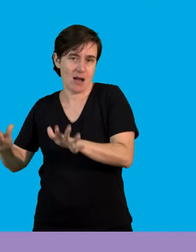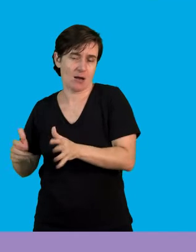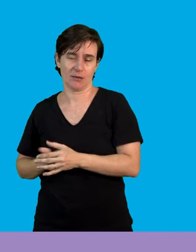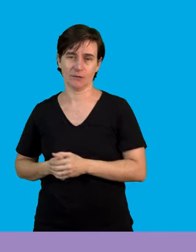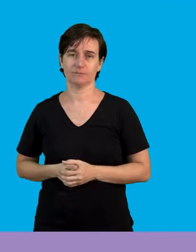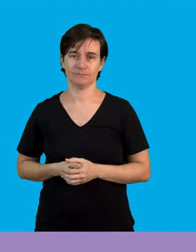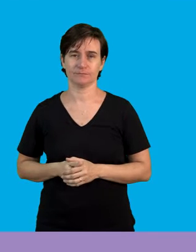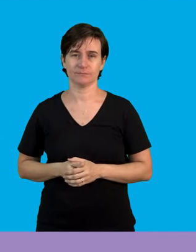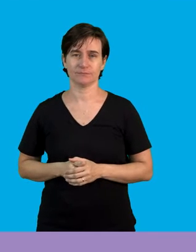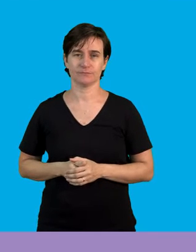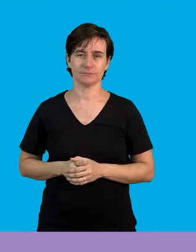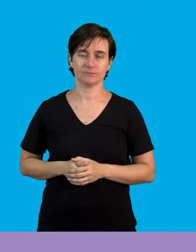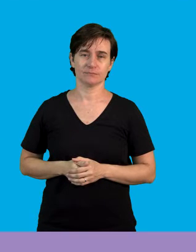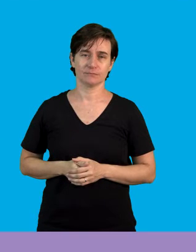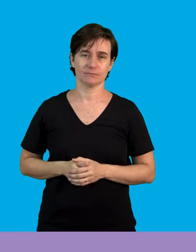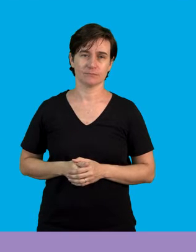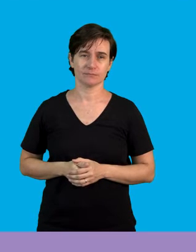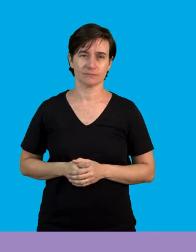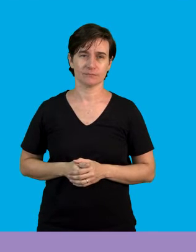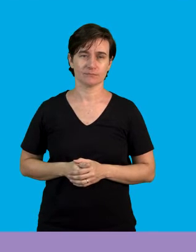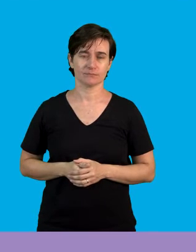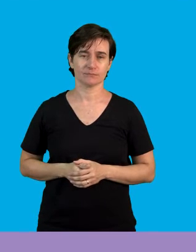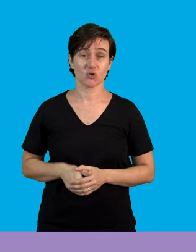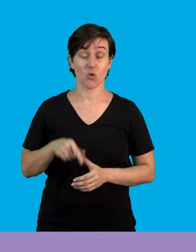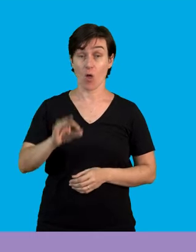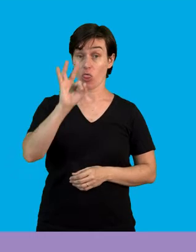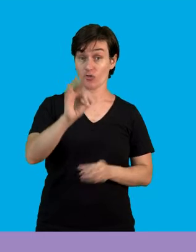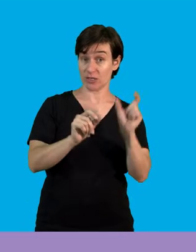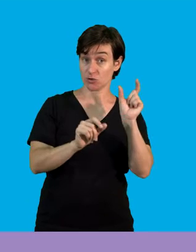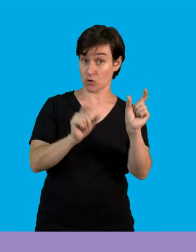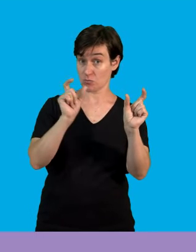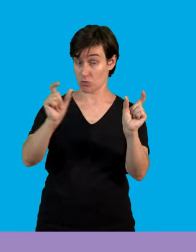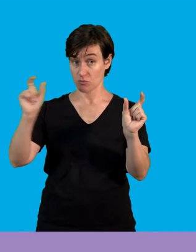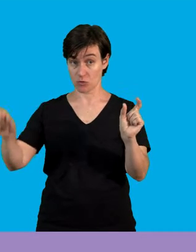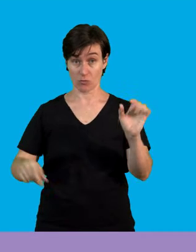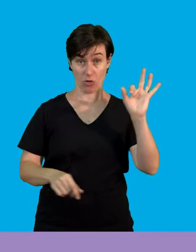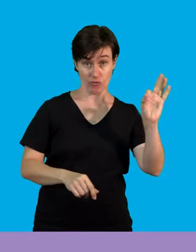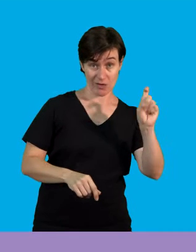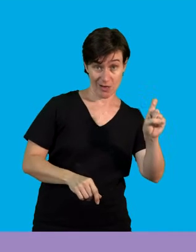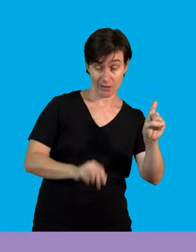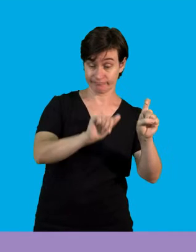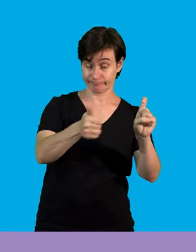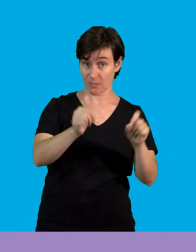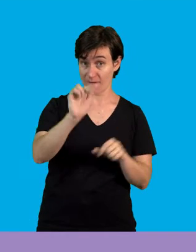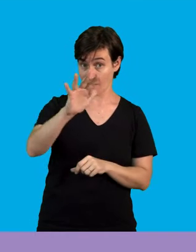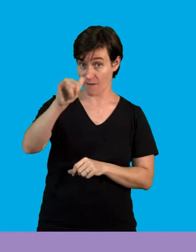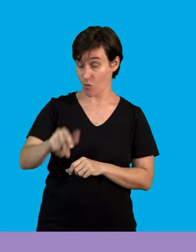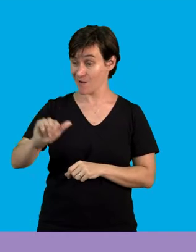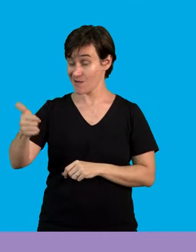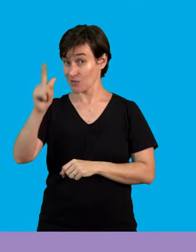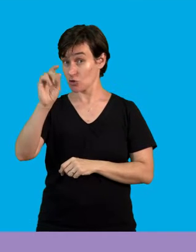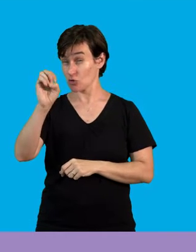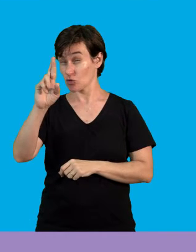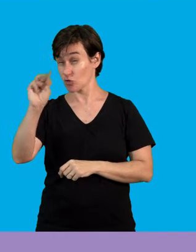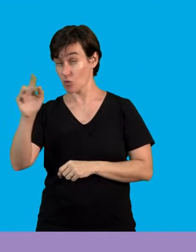value of 9. This is an expression that has 3 terms. The first term is 3x, and the next term